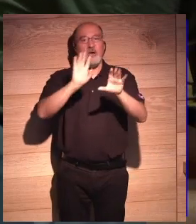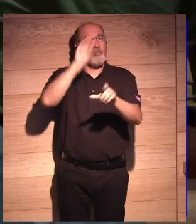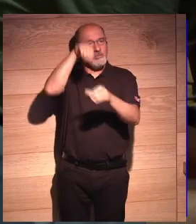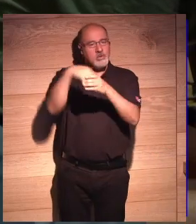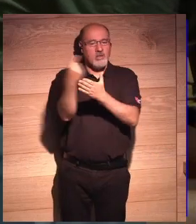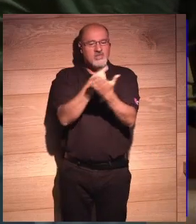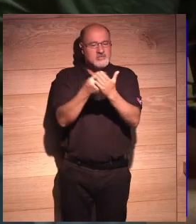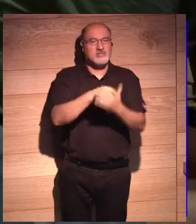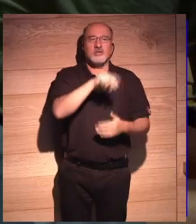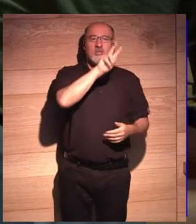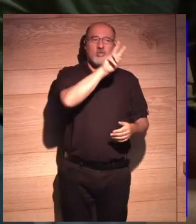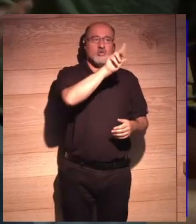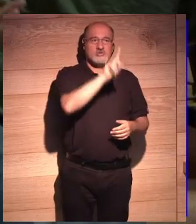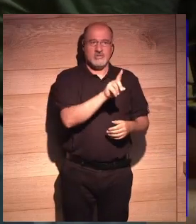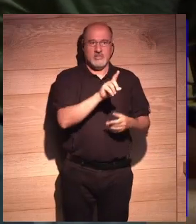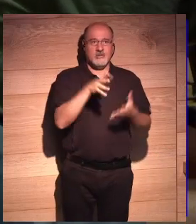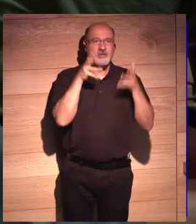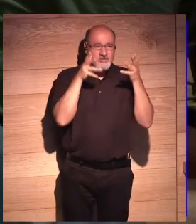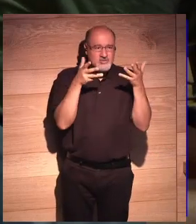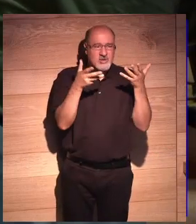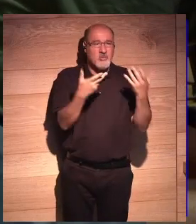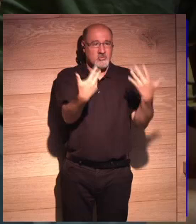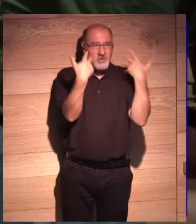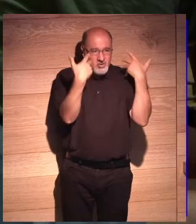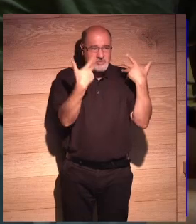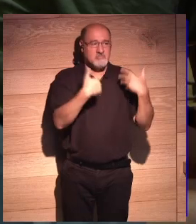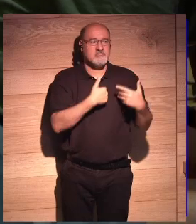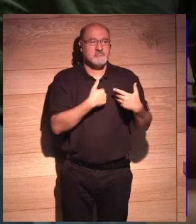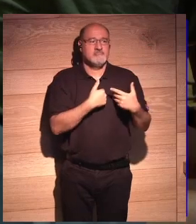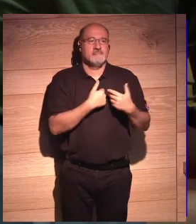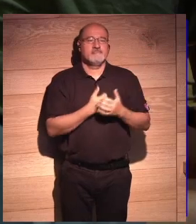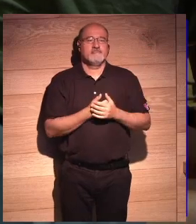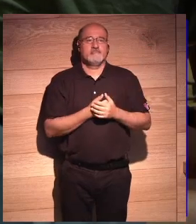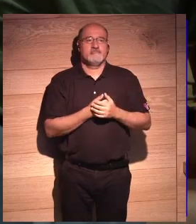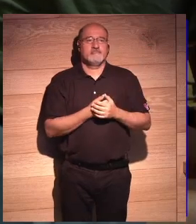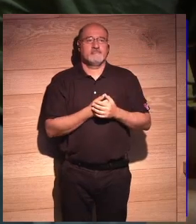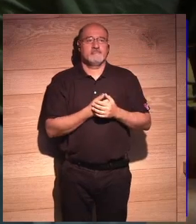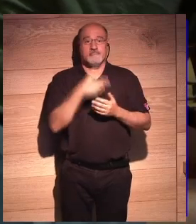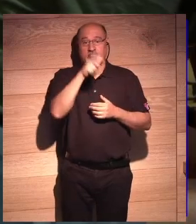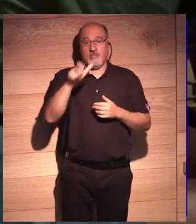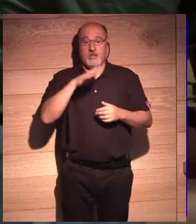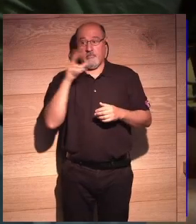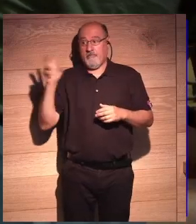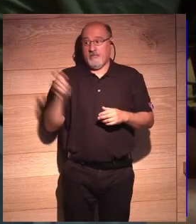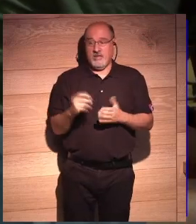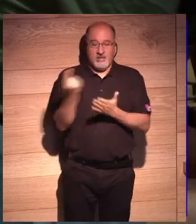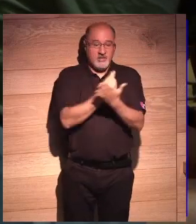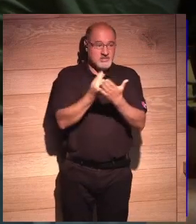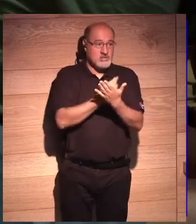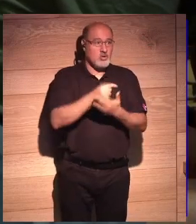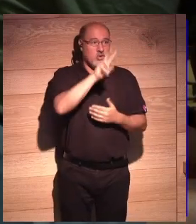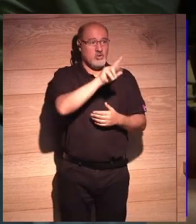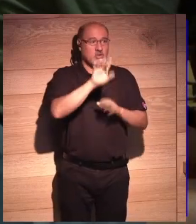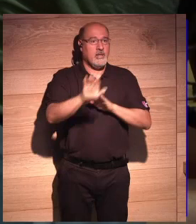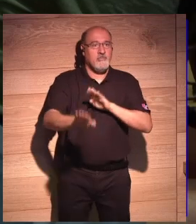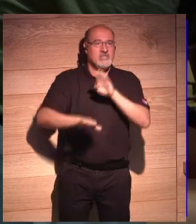the possibilities that the 3D has, we still design in 2D. So I wanted a piece of advice. I want to know if you share this point of view, especially from people that come